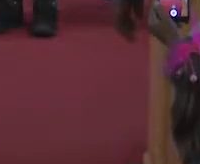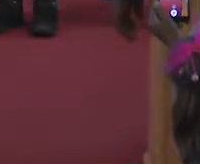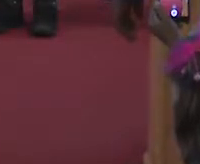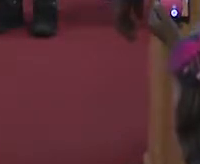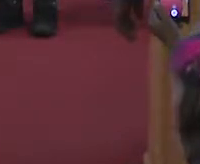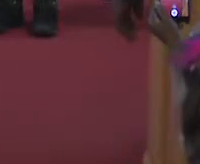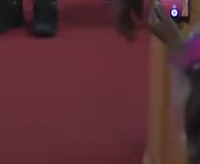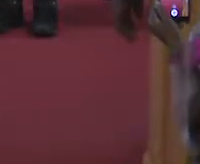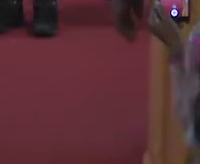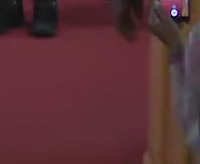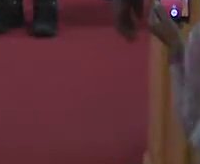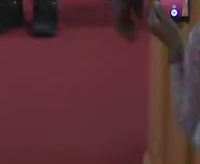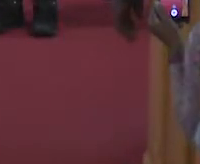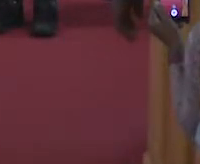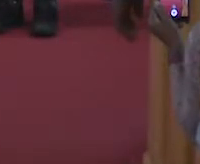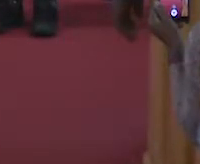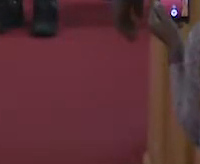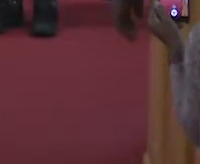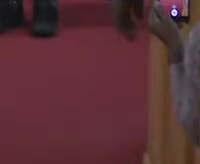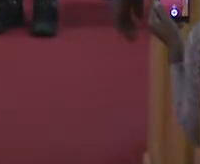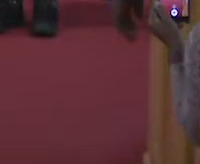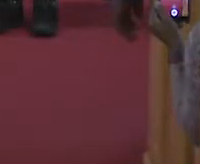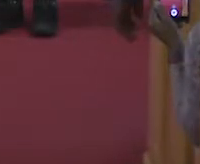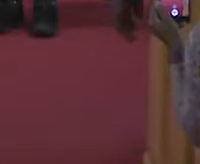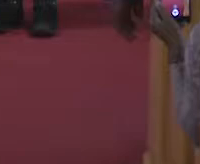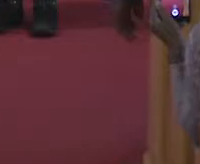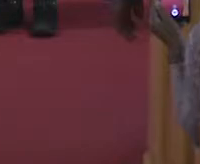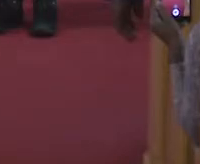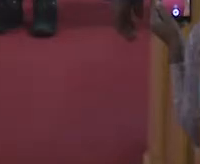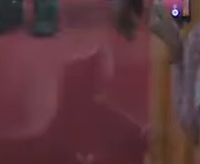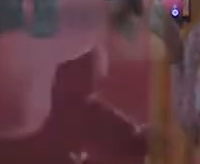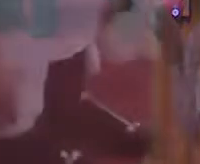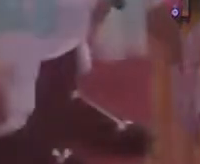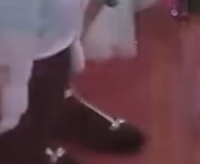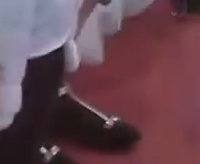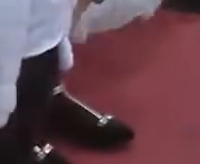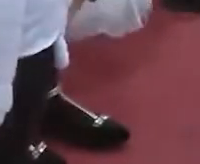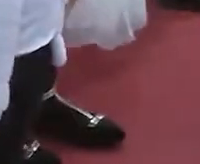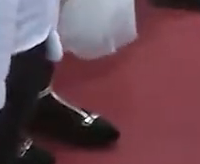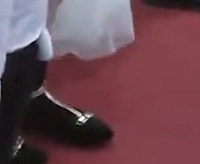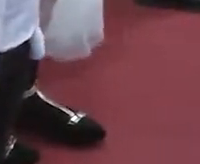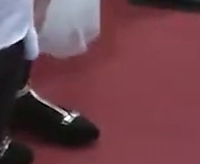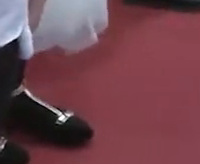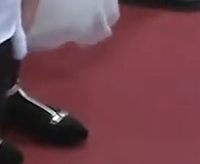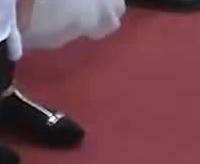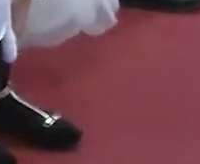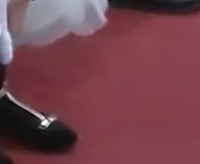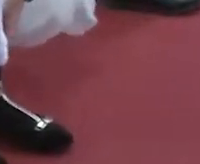I love him.